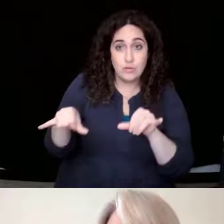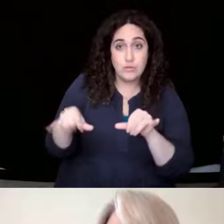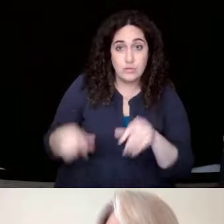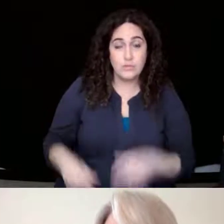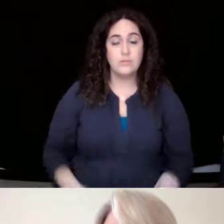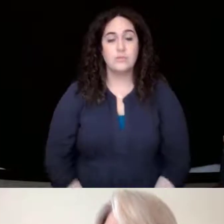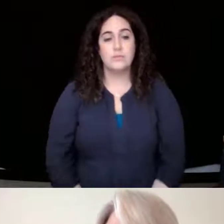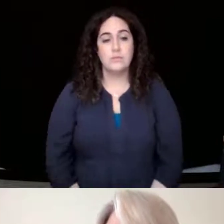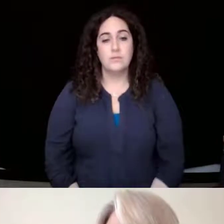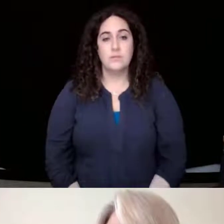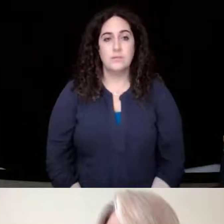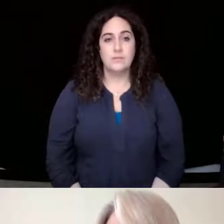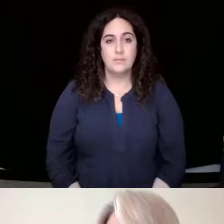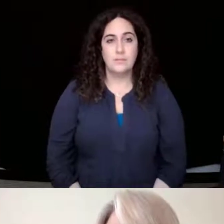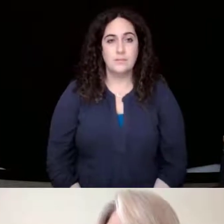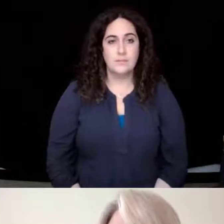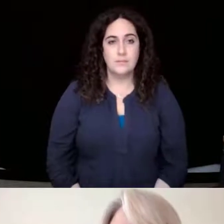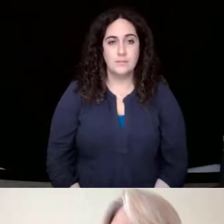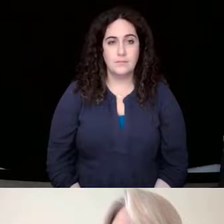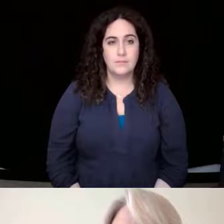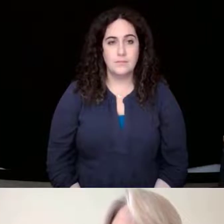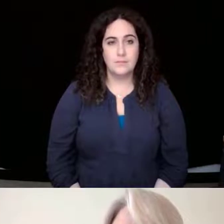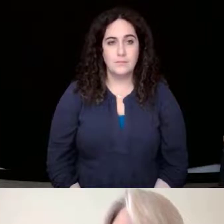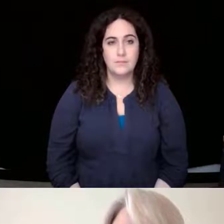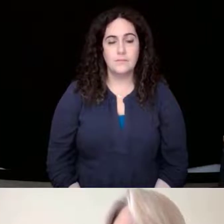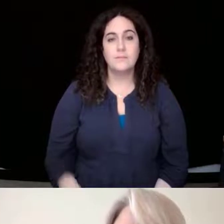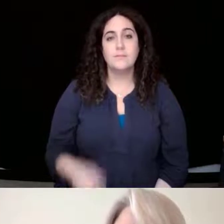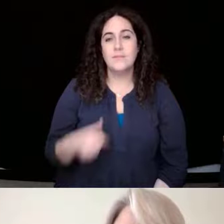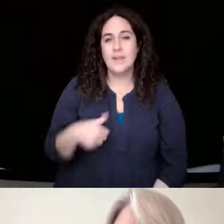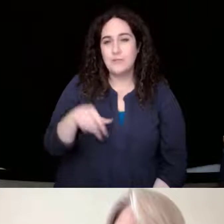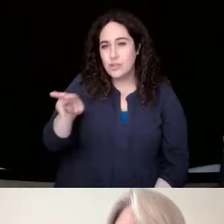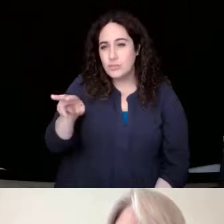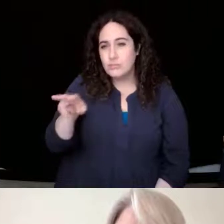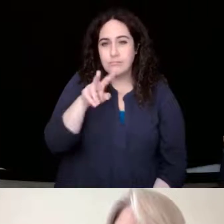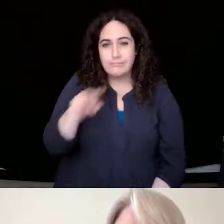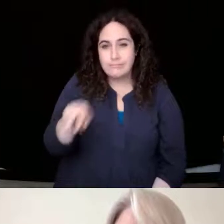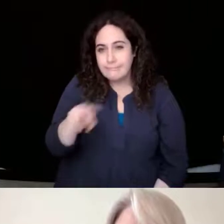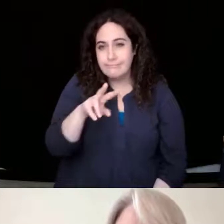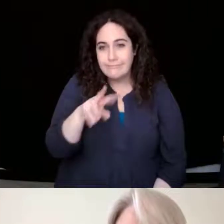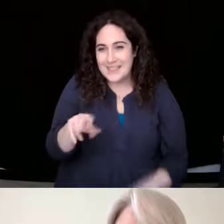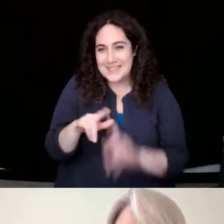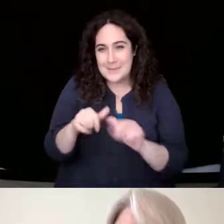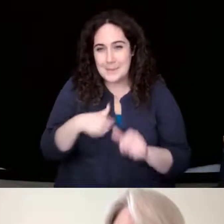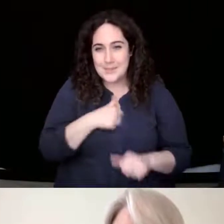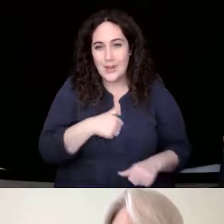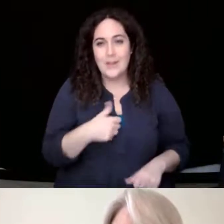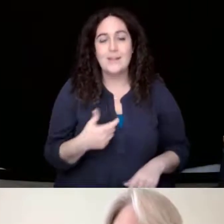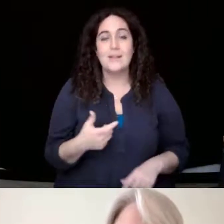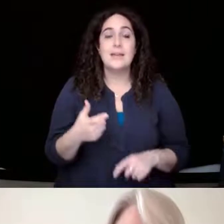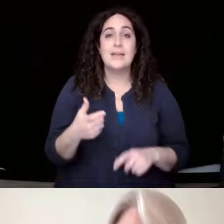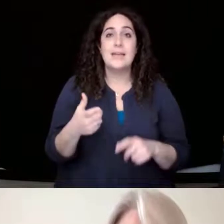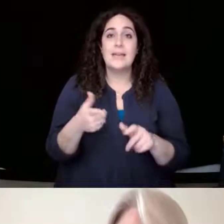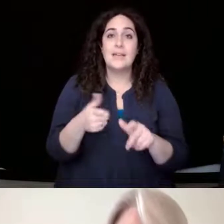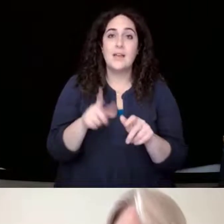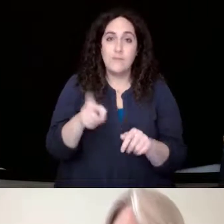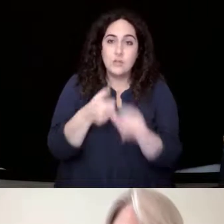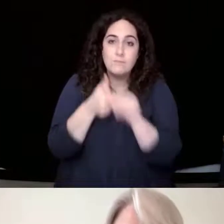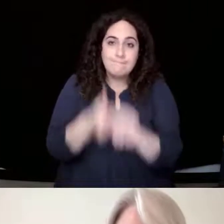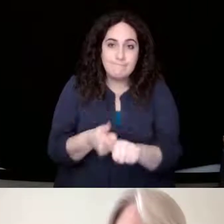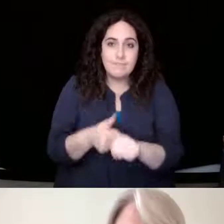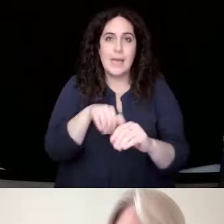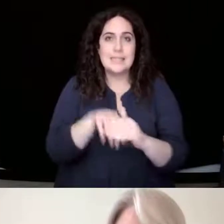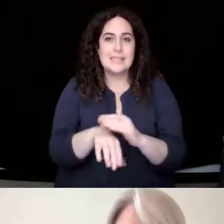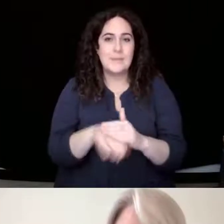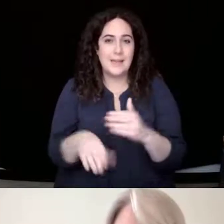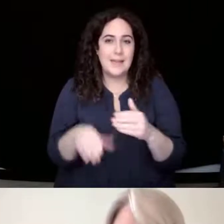will, sorry, I'm kind of looking at the text here, in a manner consistent with the Web Accessibility Initiative Web Content Accessibility Guidelines. So there's